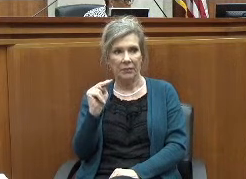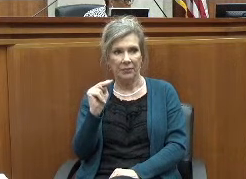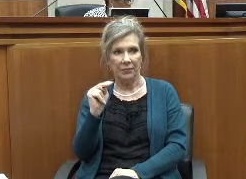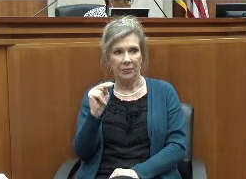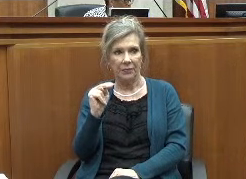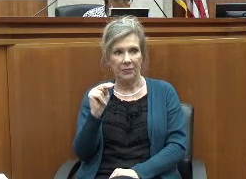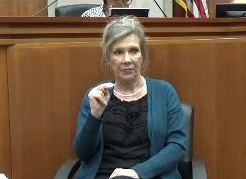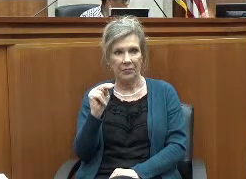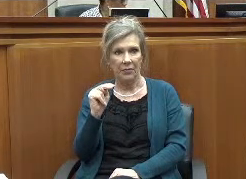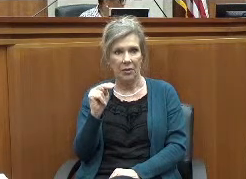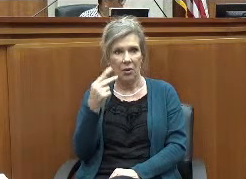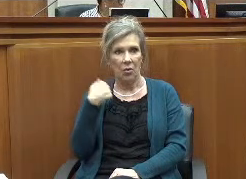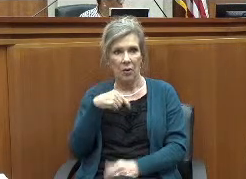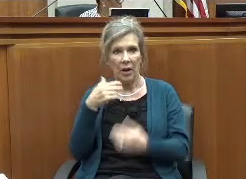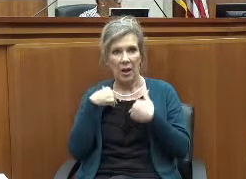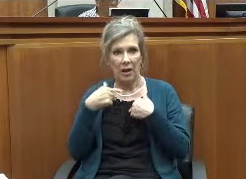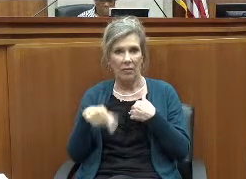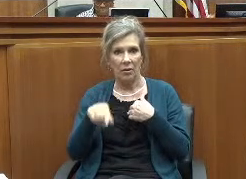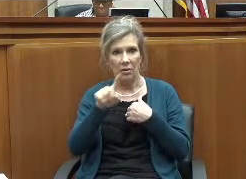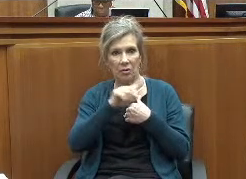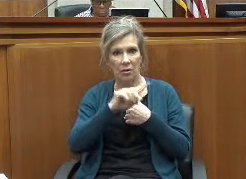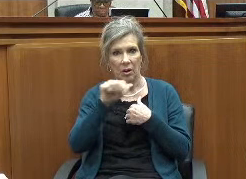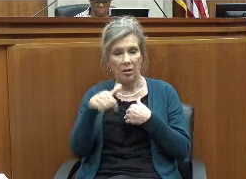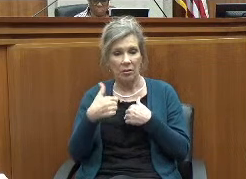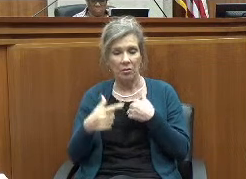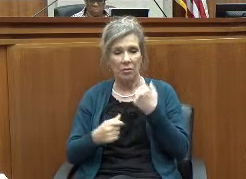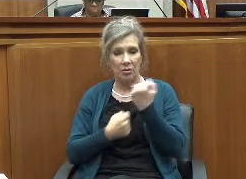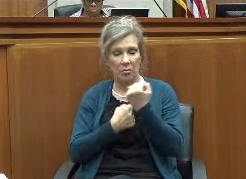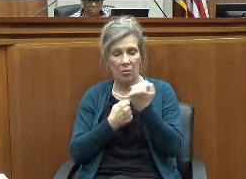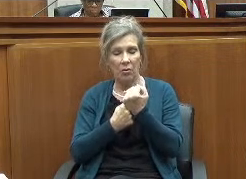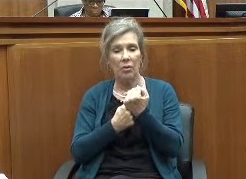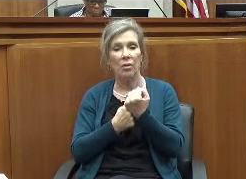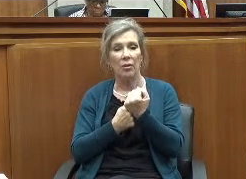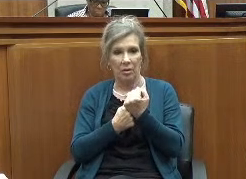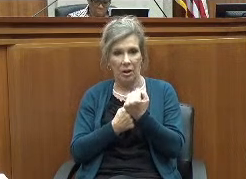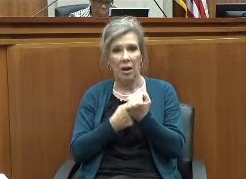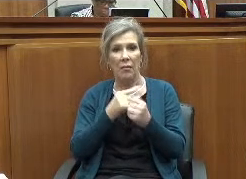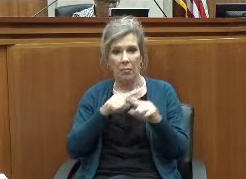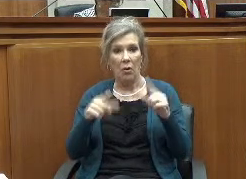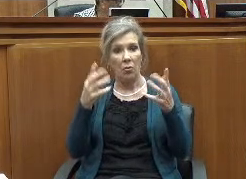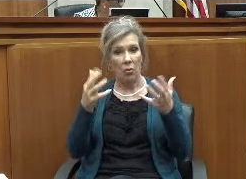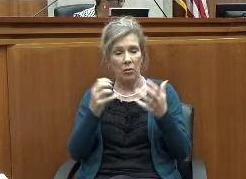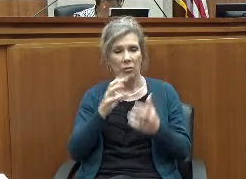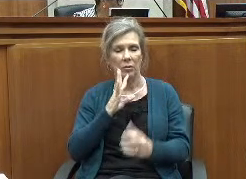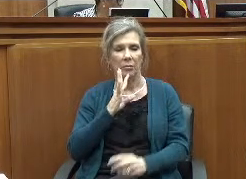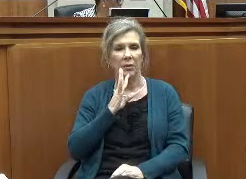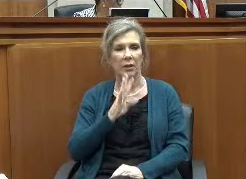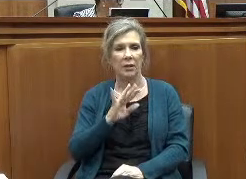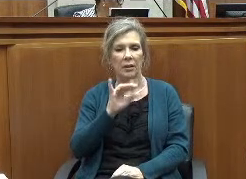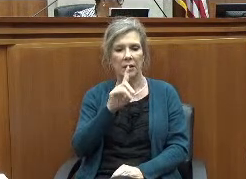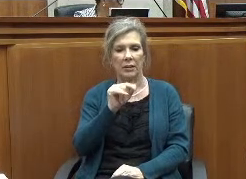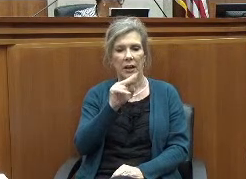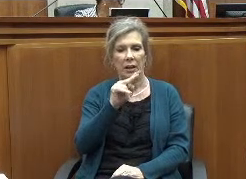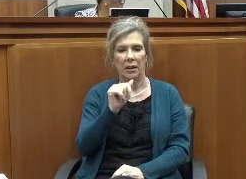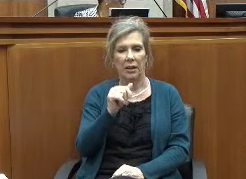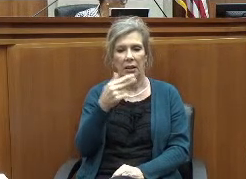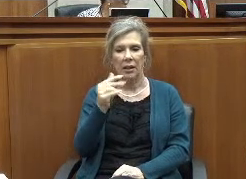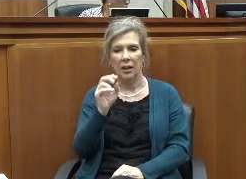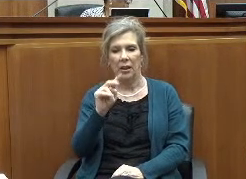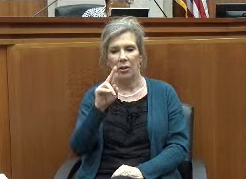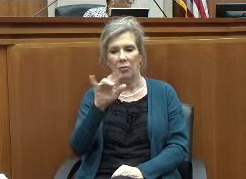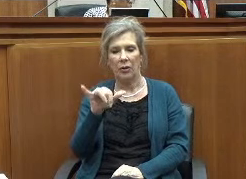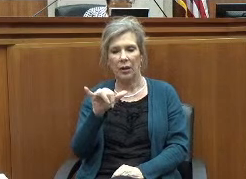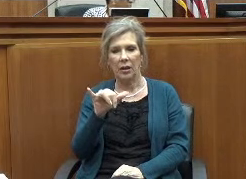And we have a few folks that also support the documentation but wish to speak. So Dana Henry, and